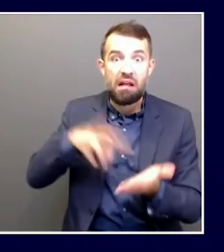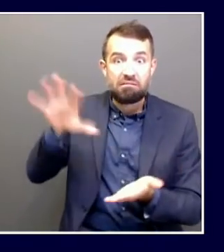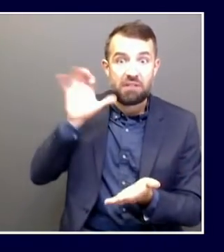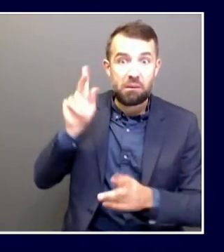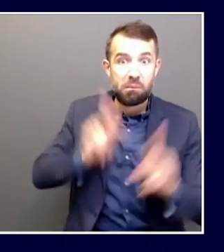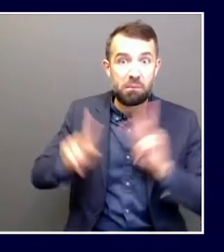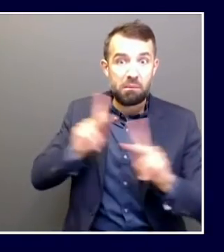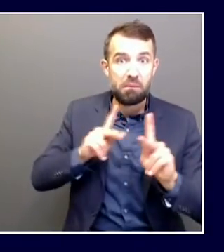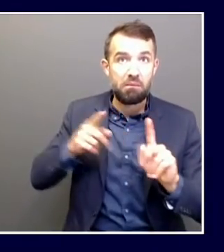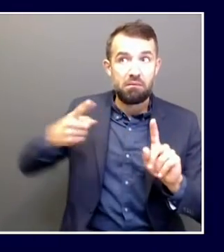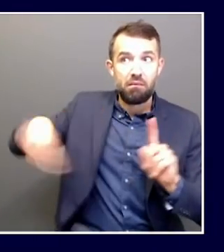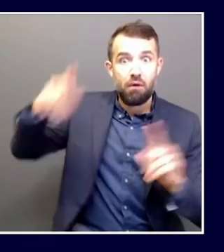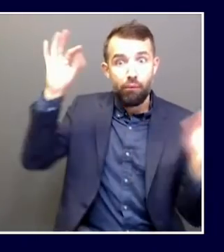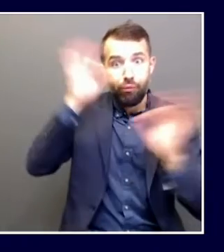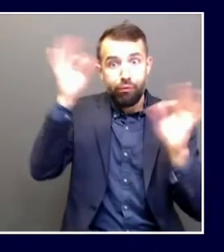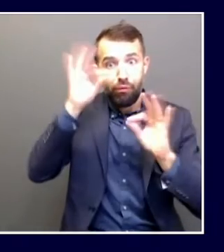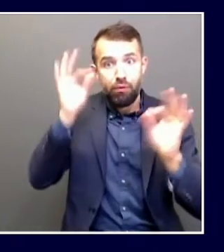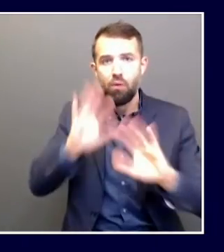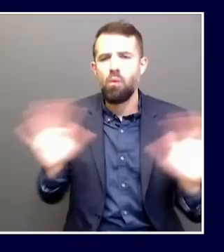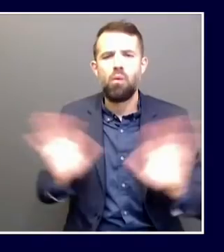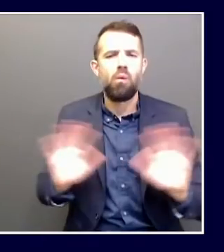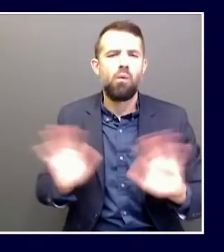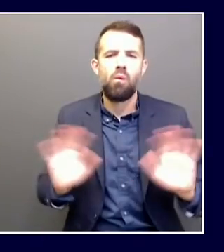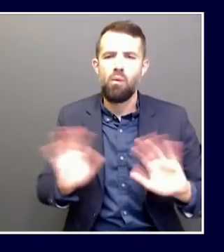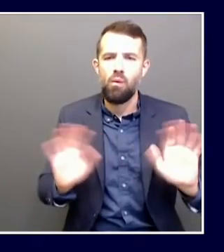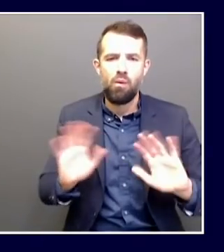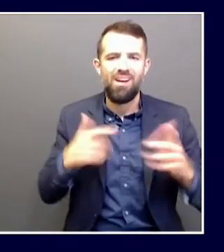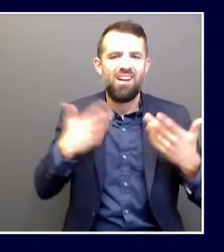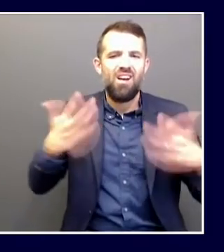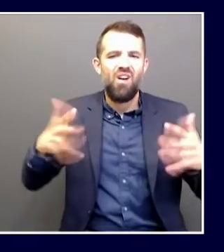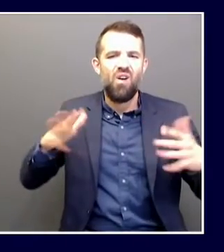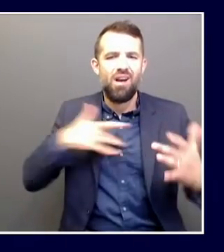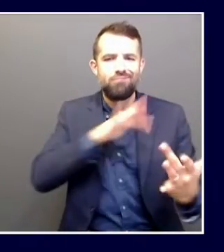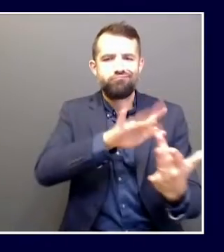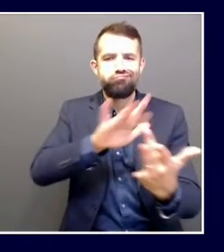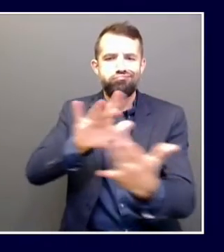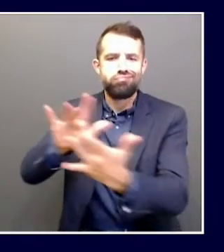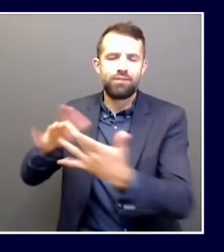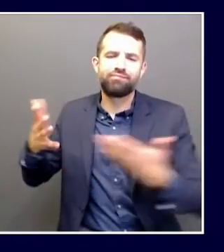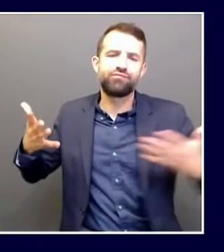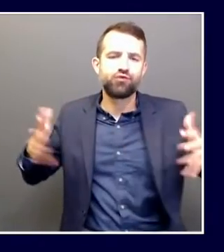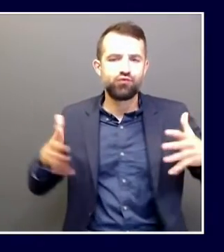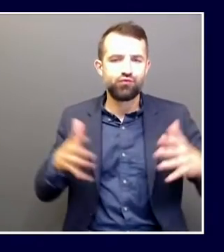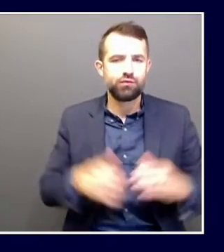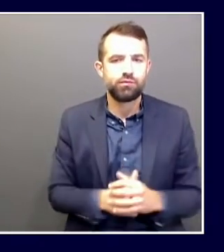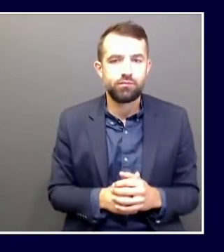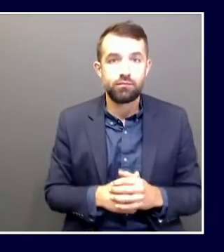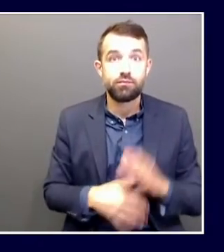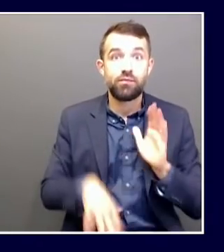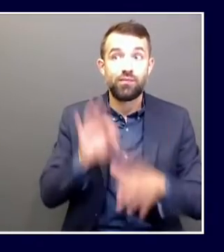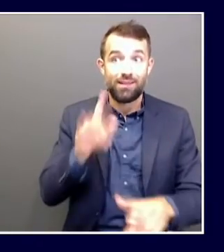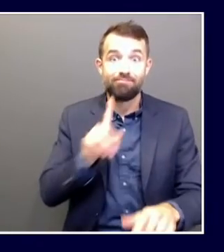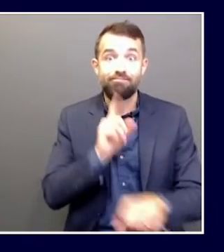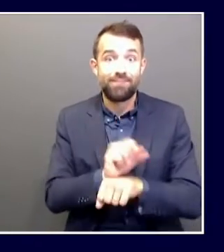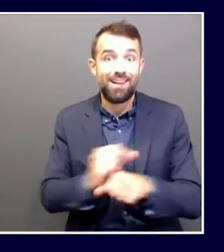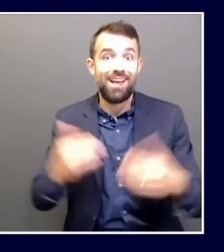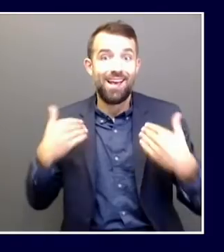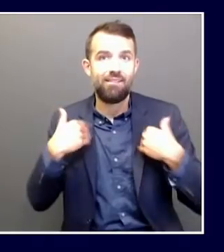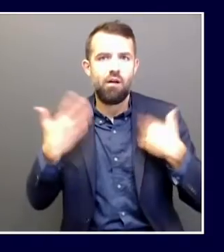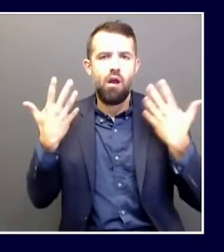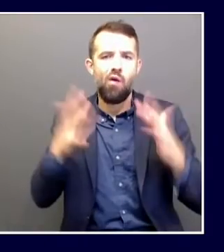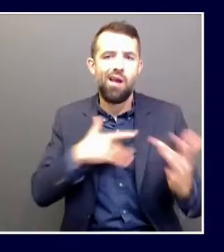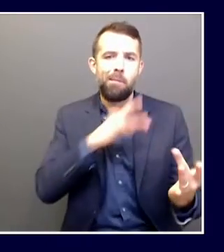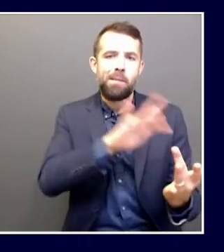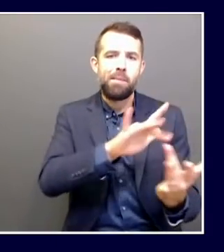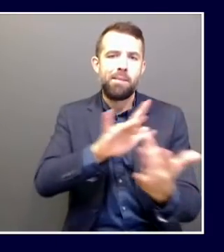Maine, you have been notified through multiple channels, perhaps including the laboratory that